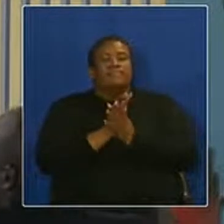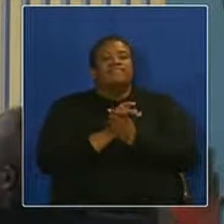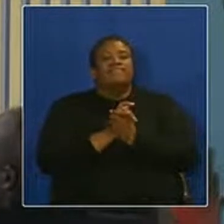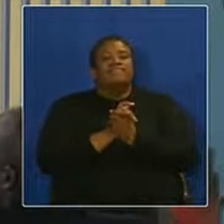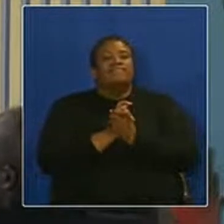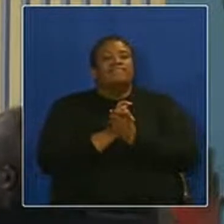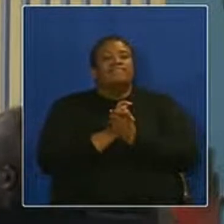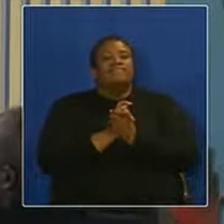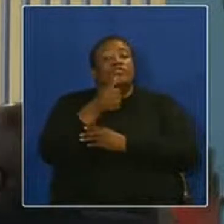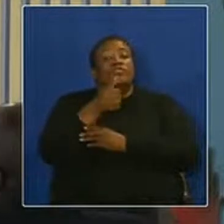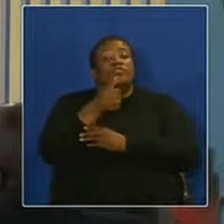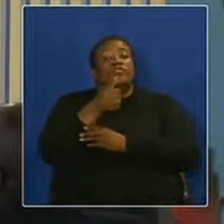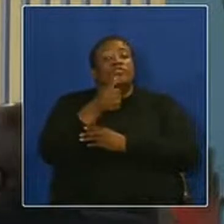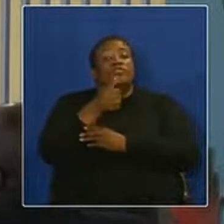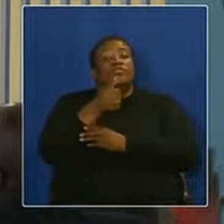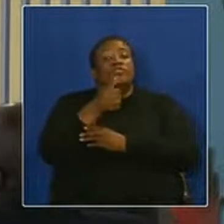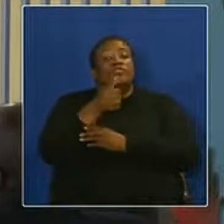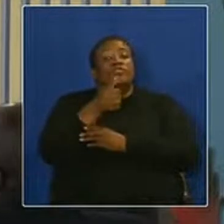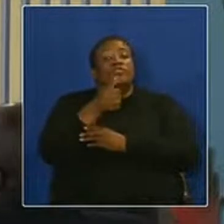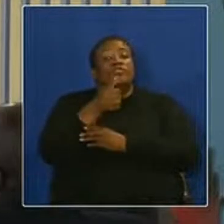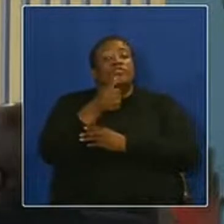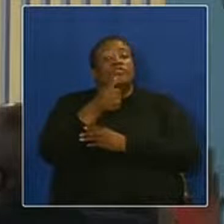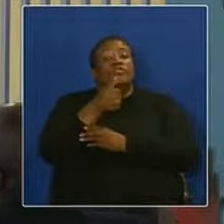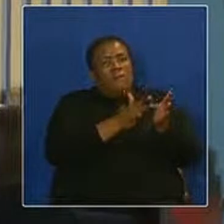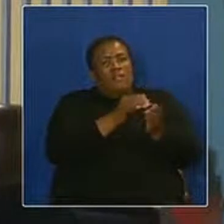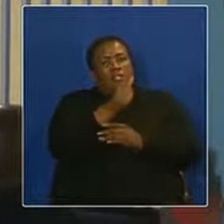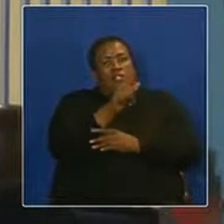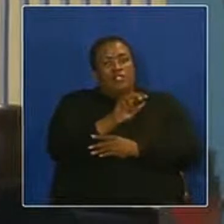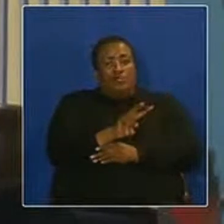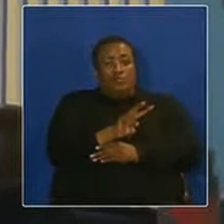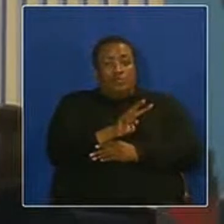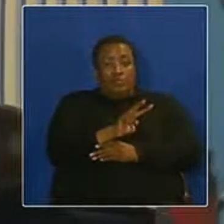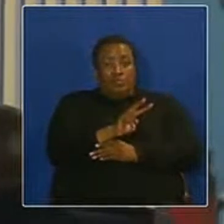General, we were at page 62.